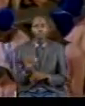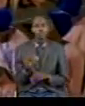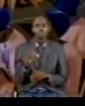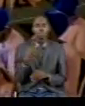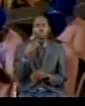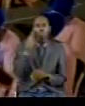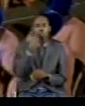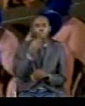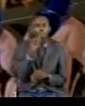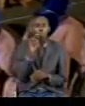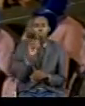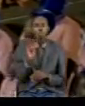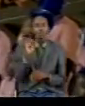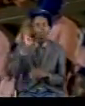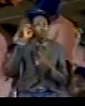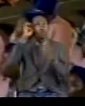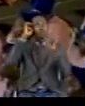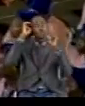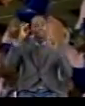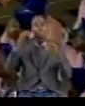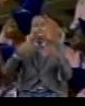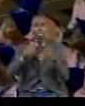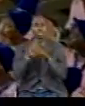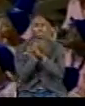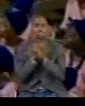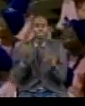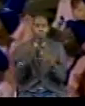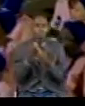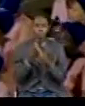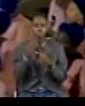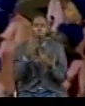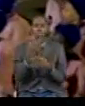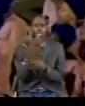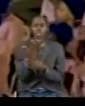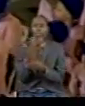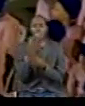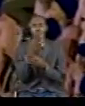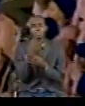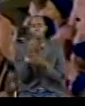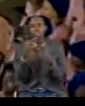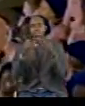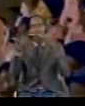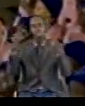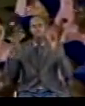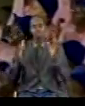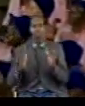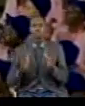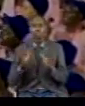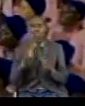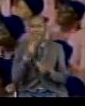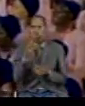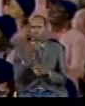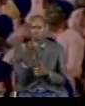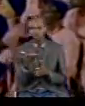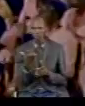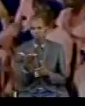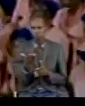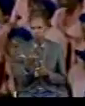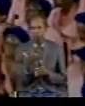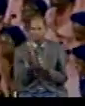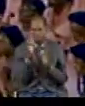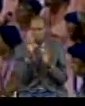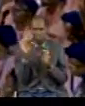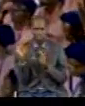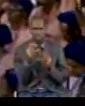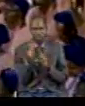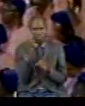he has redeemed from the hand of the enemy. Are you there? I said, are you